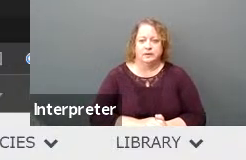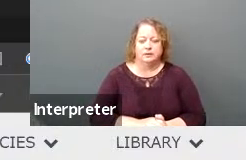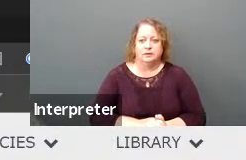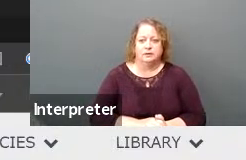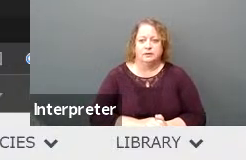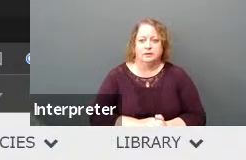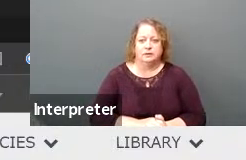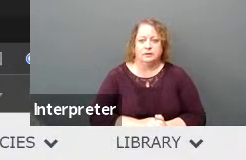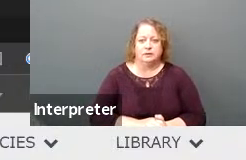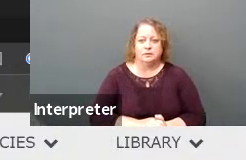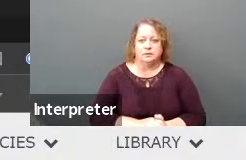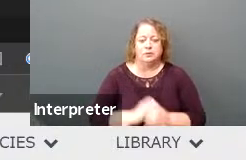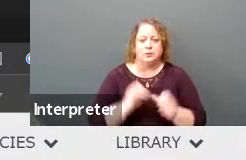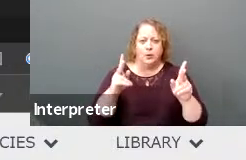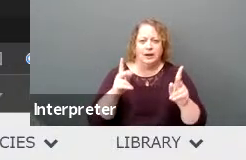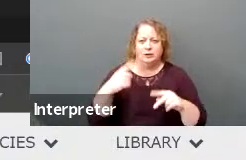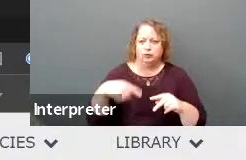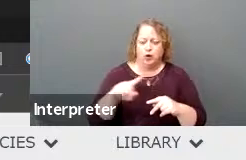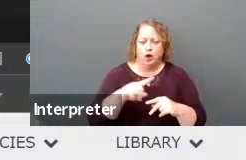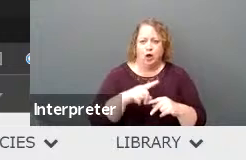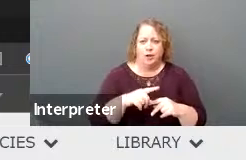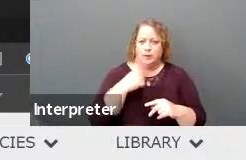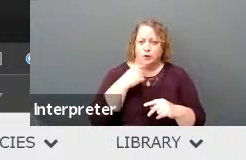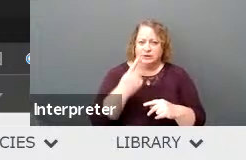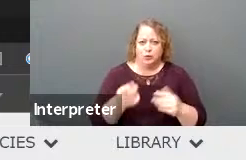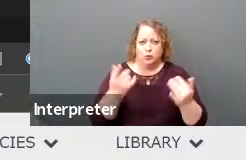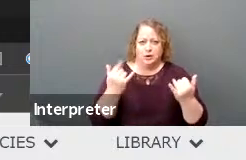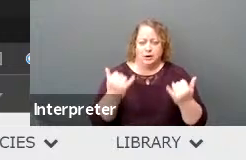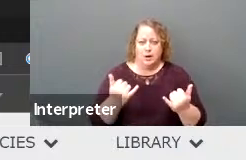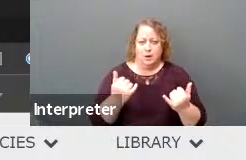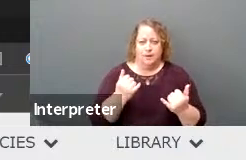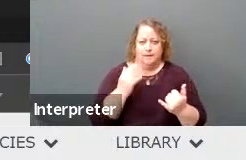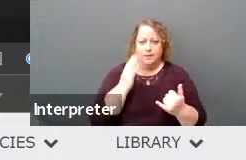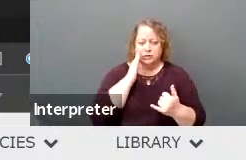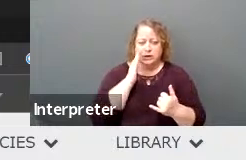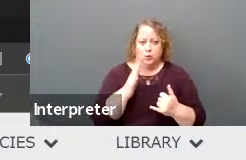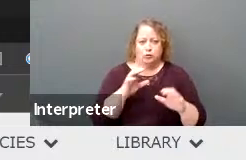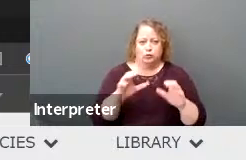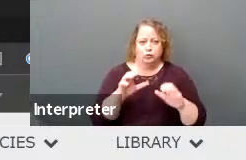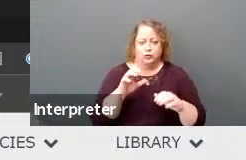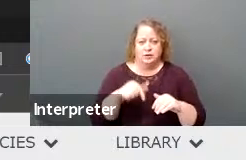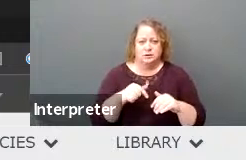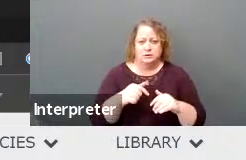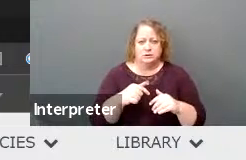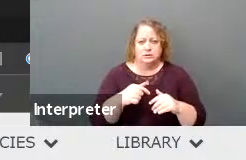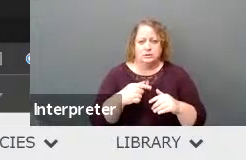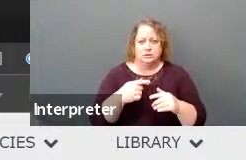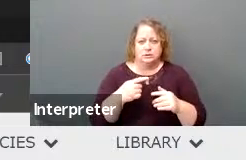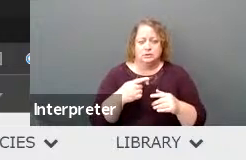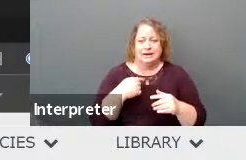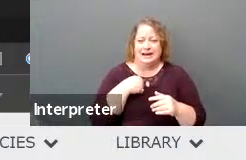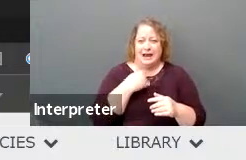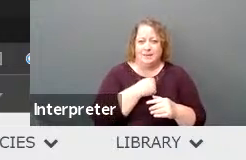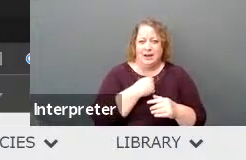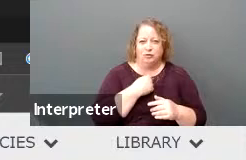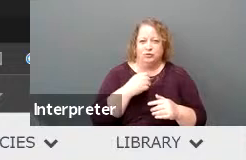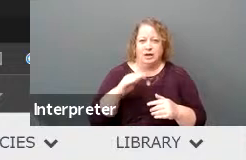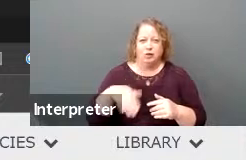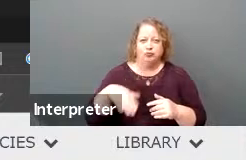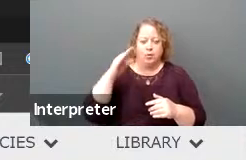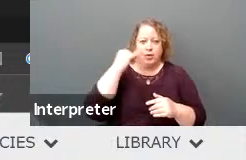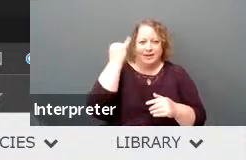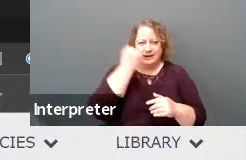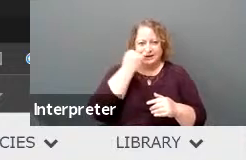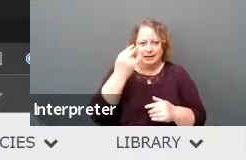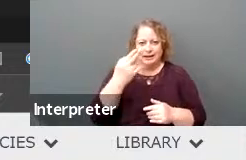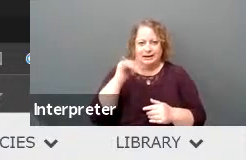Okay, did you all, and I'm going to tell you now because I will do this throughout, and I apologize. I grew up on the Italian